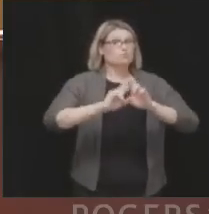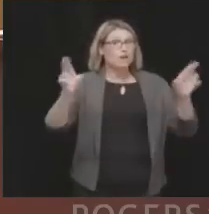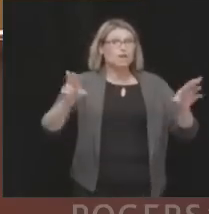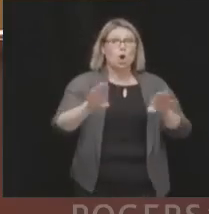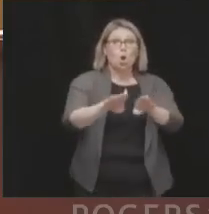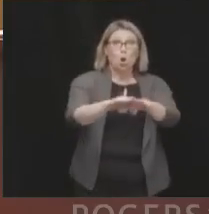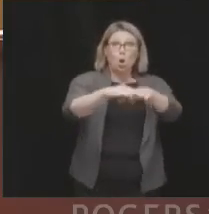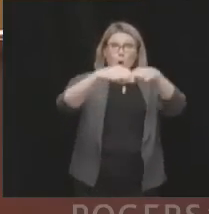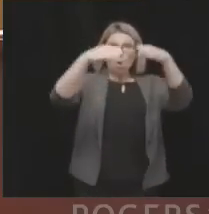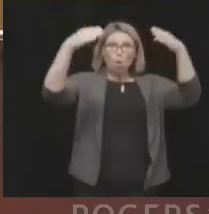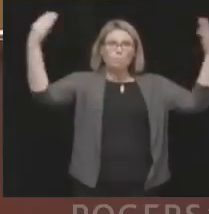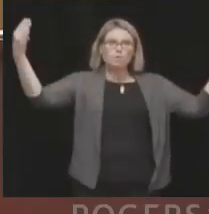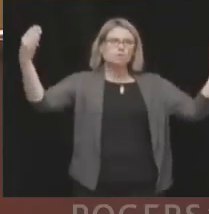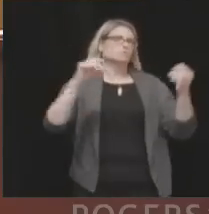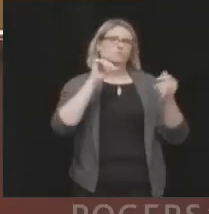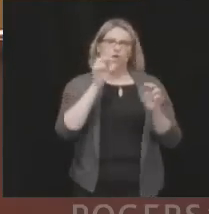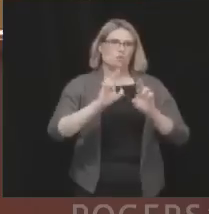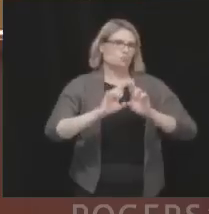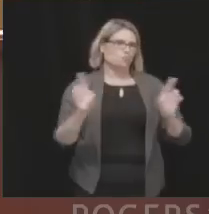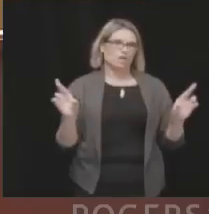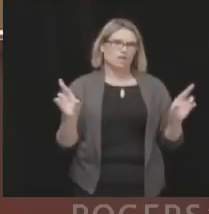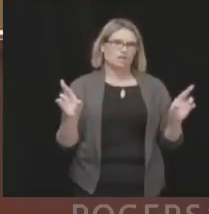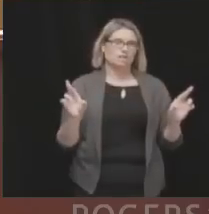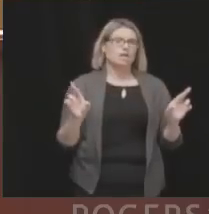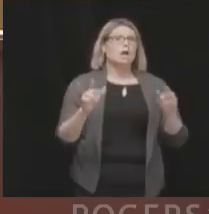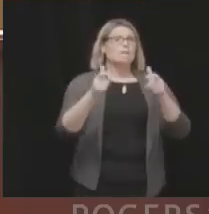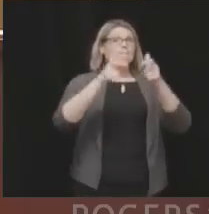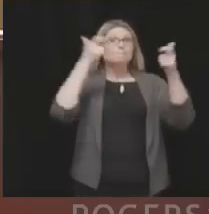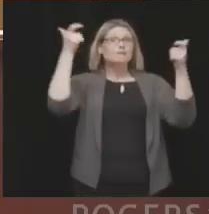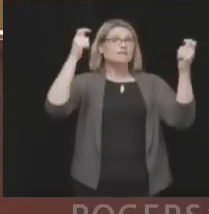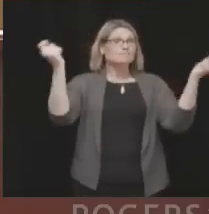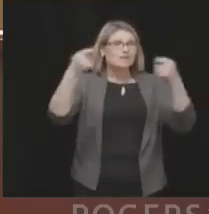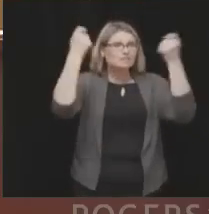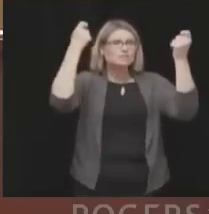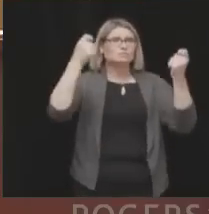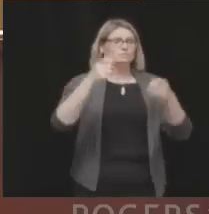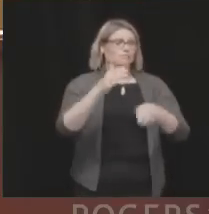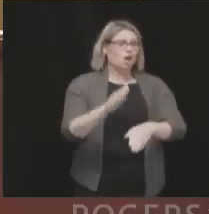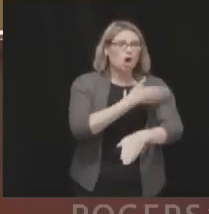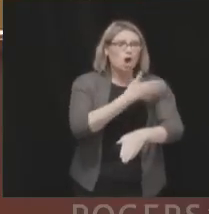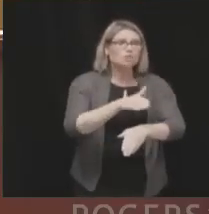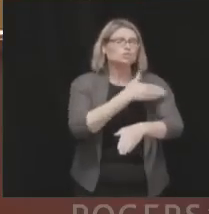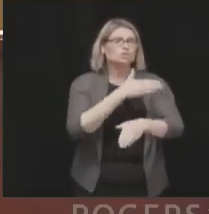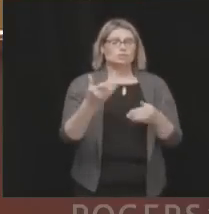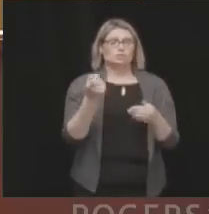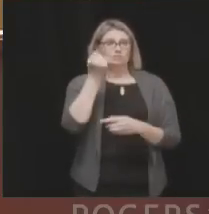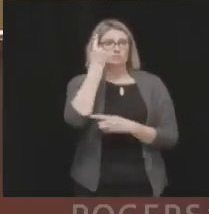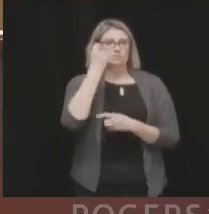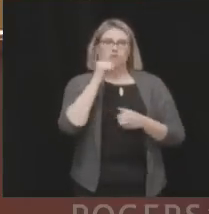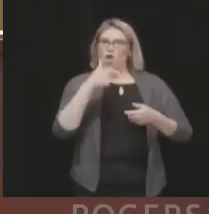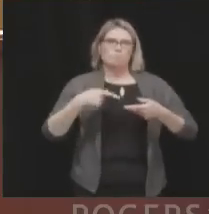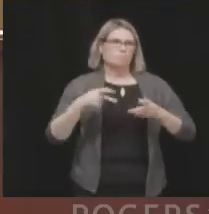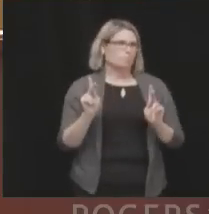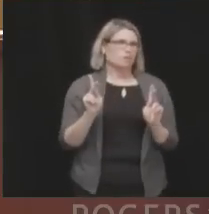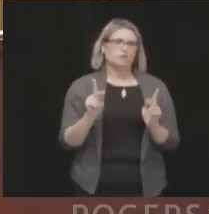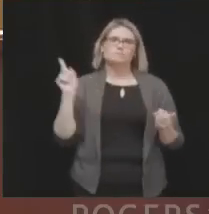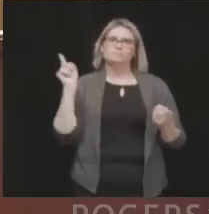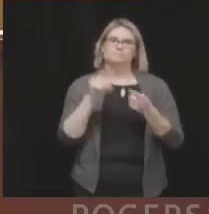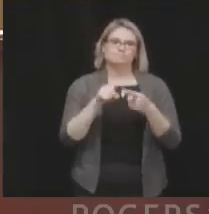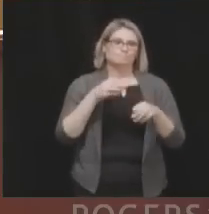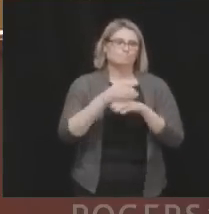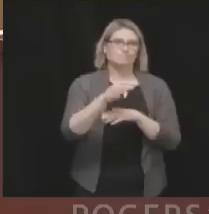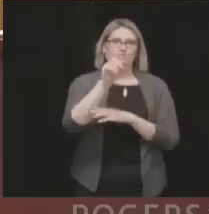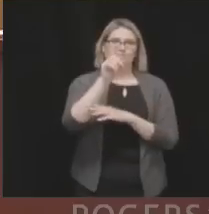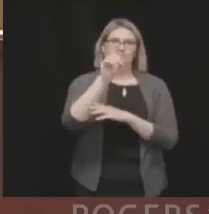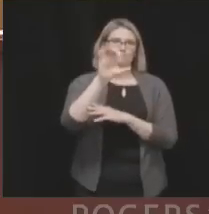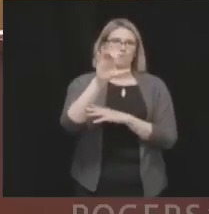reviewed depending on circumstances. Nous devrons être prudents et nous devrons être vigilants.